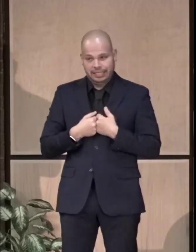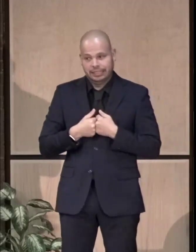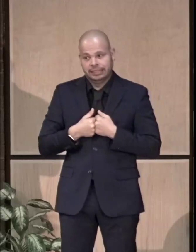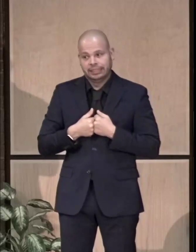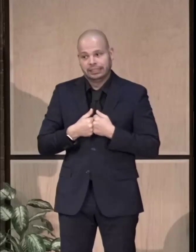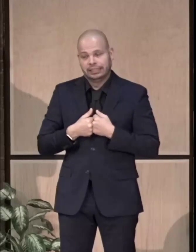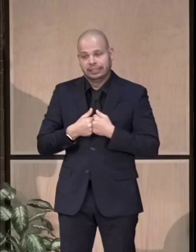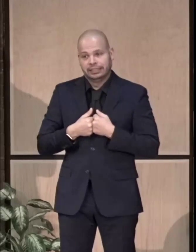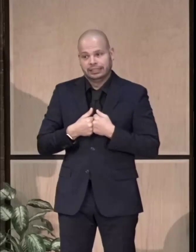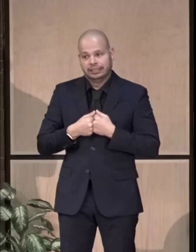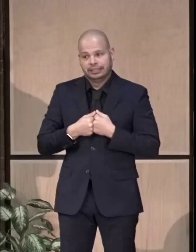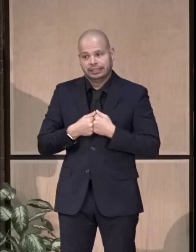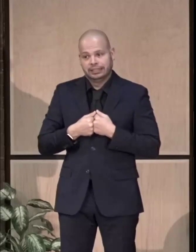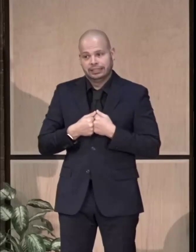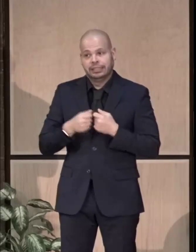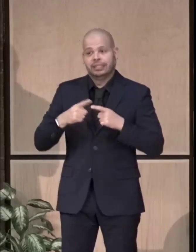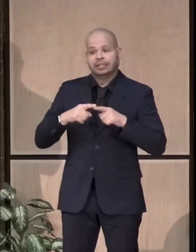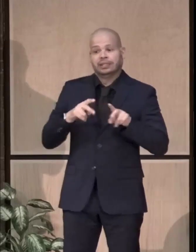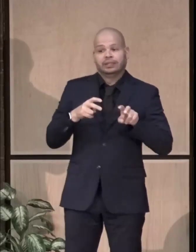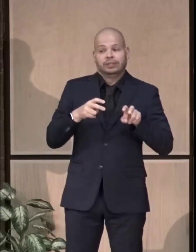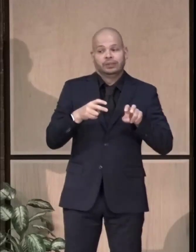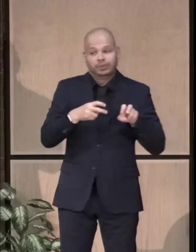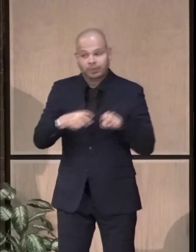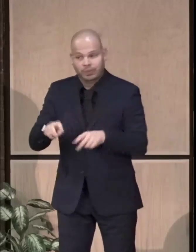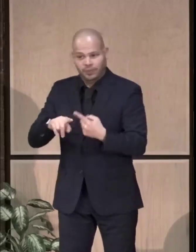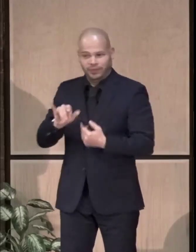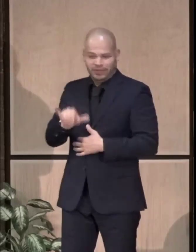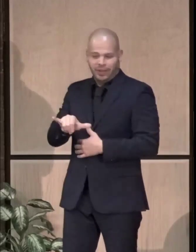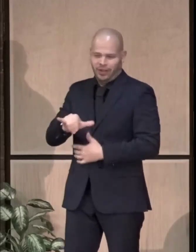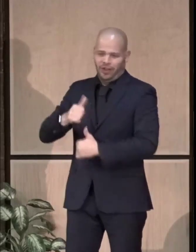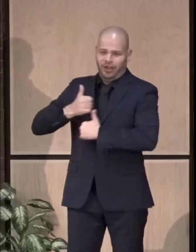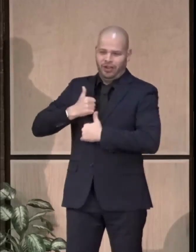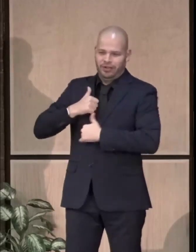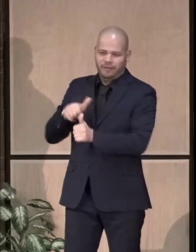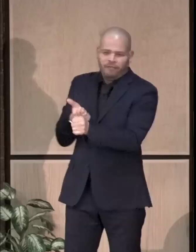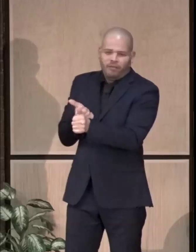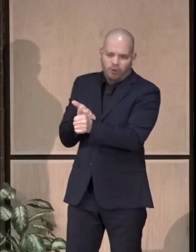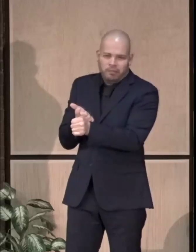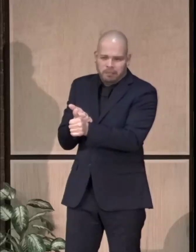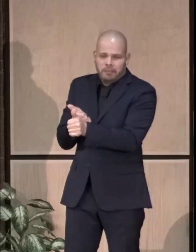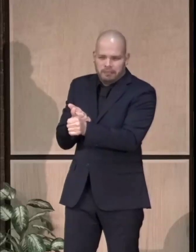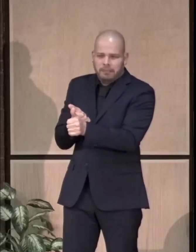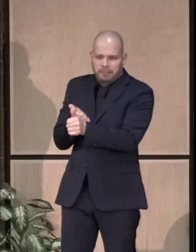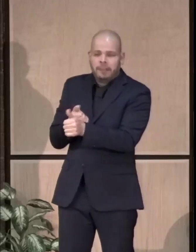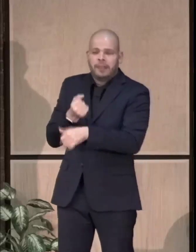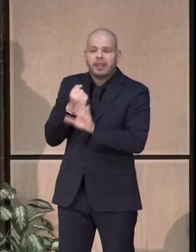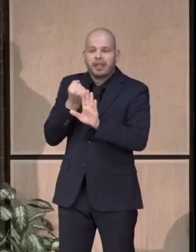transferred over to like a reserve, the Army Reserve, in the sense that in an active duty world,